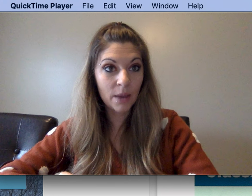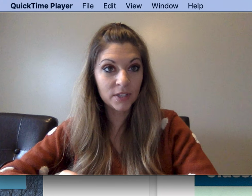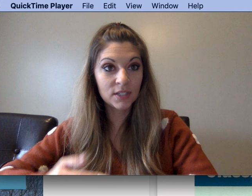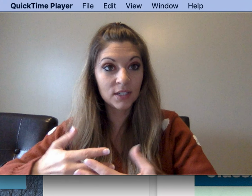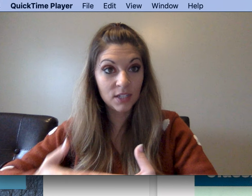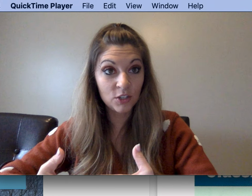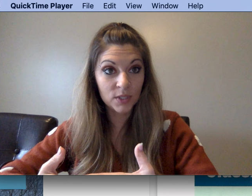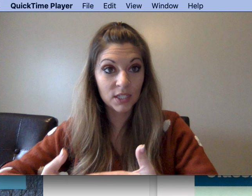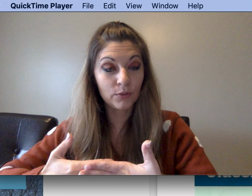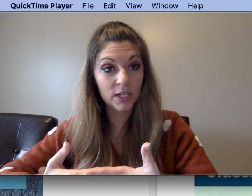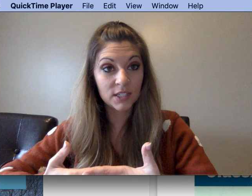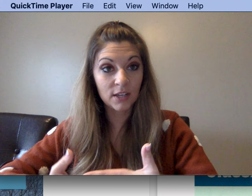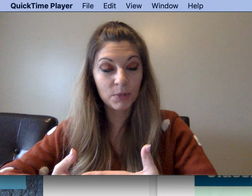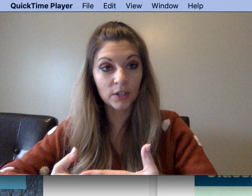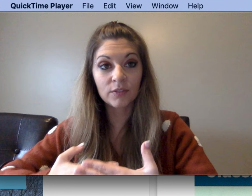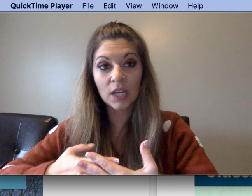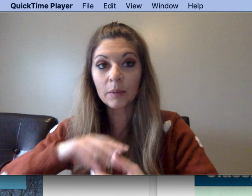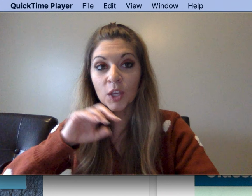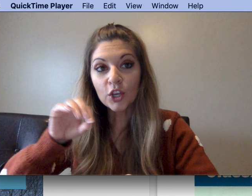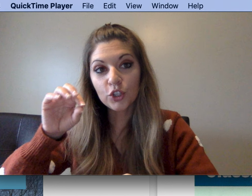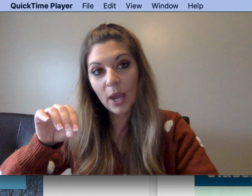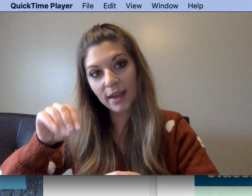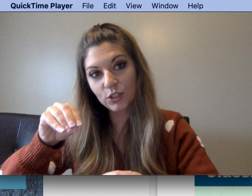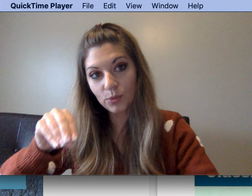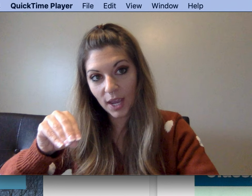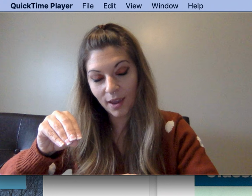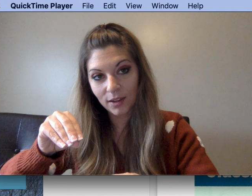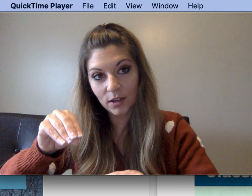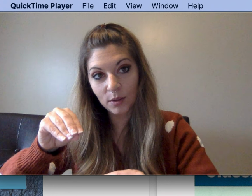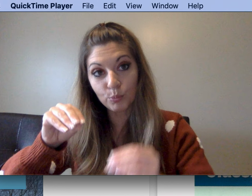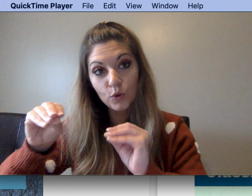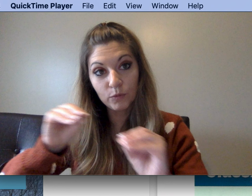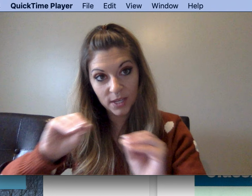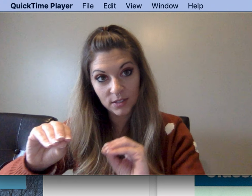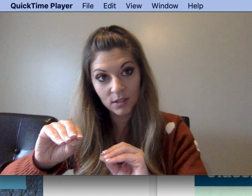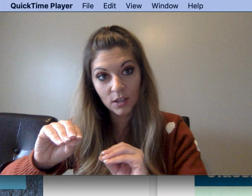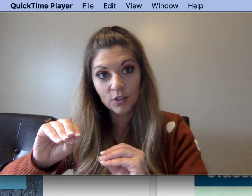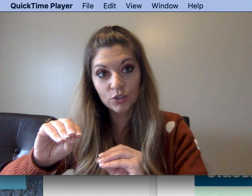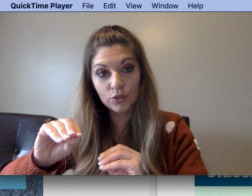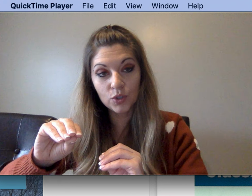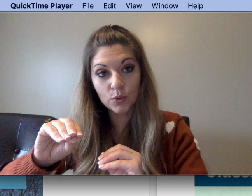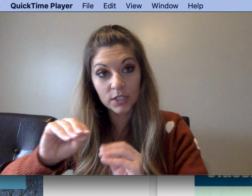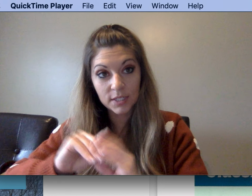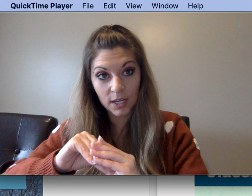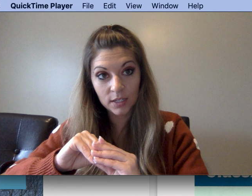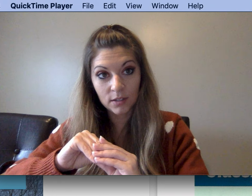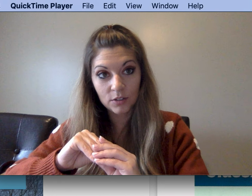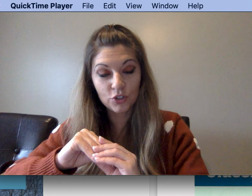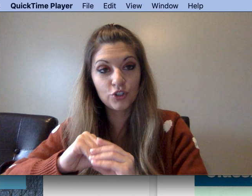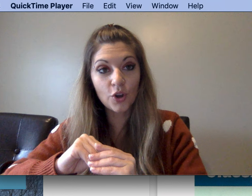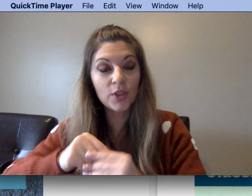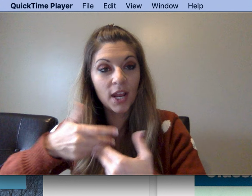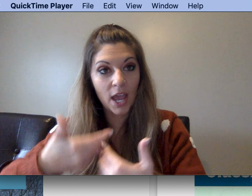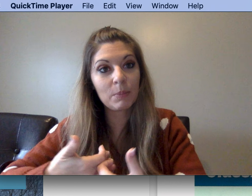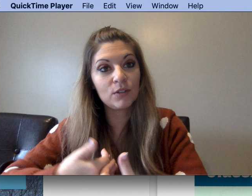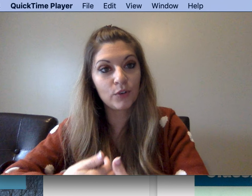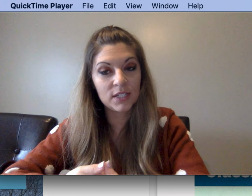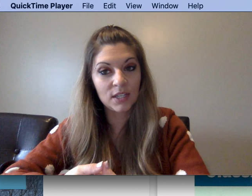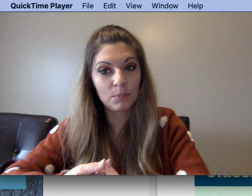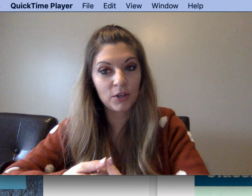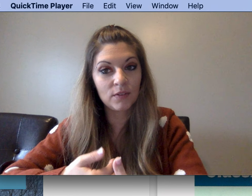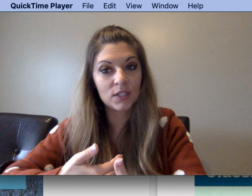that happens continuously for an extended period of time, you have to add movement to your sign to show that it